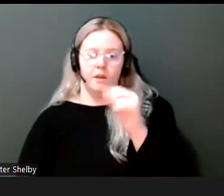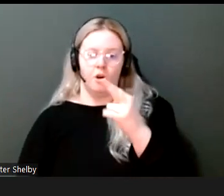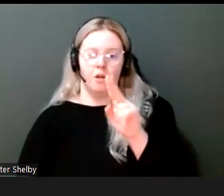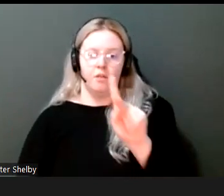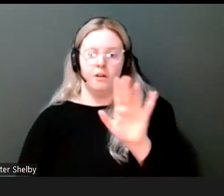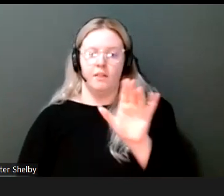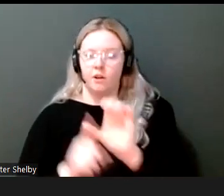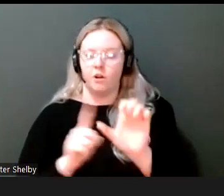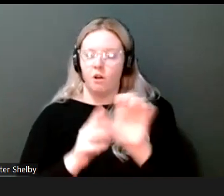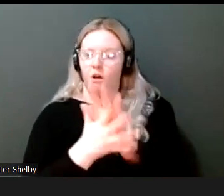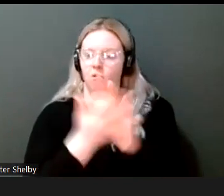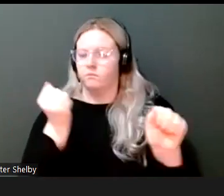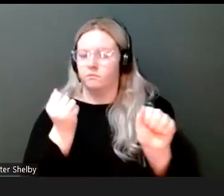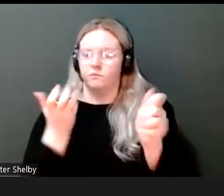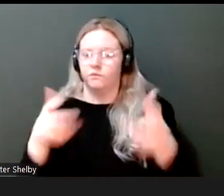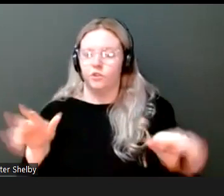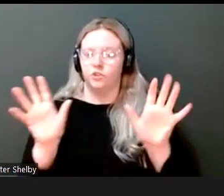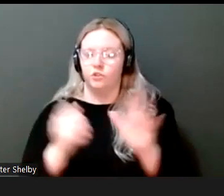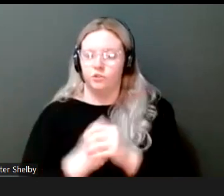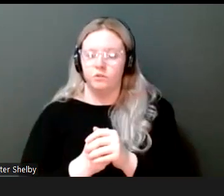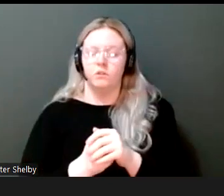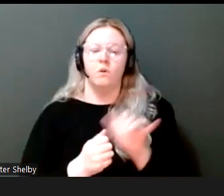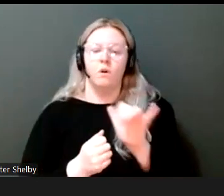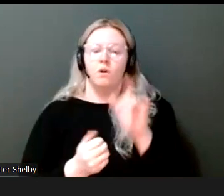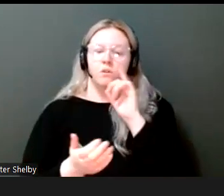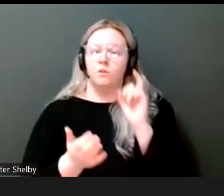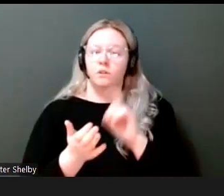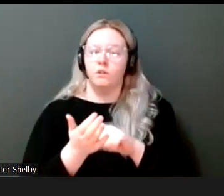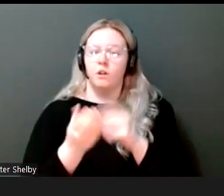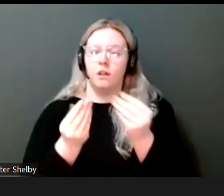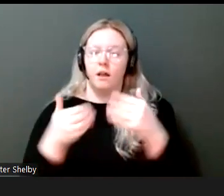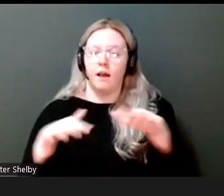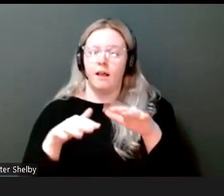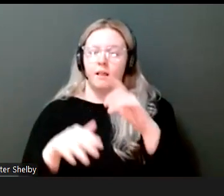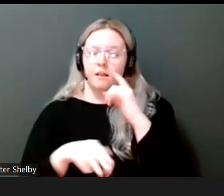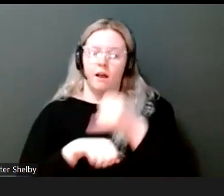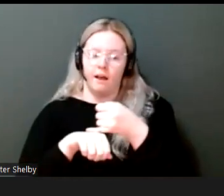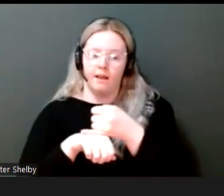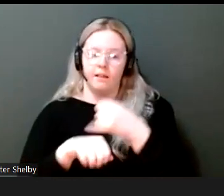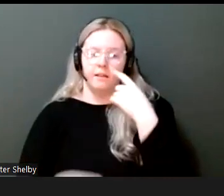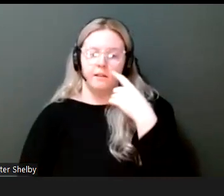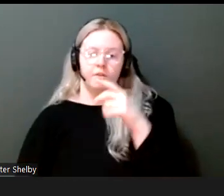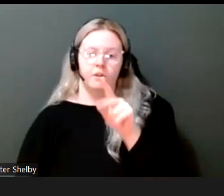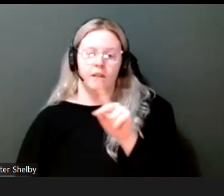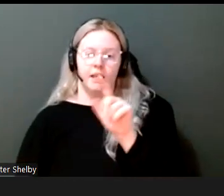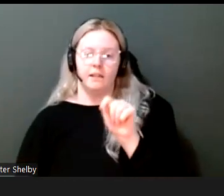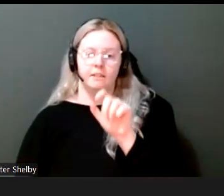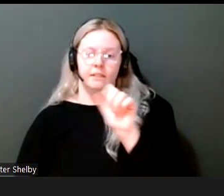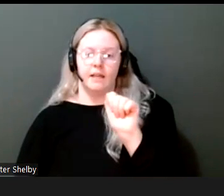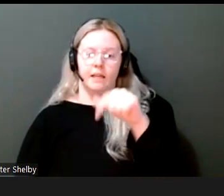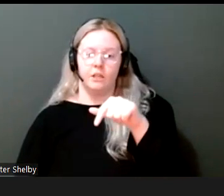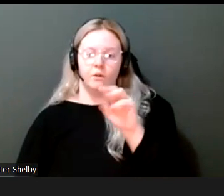erased forever. We also acknowledge the island of Bukta Umbuk as the unceded